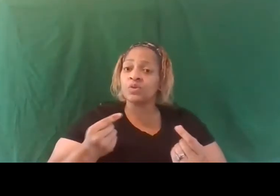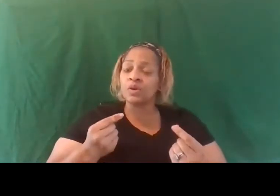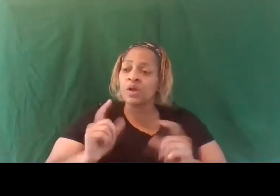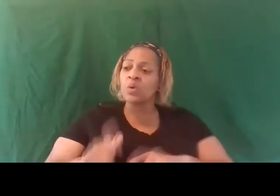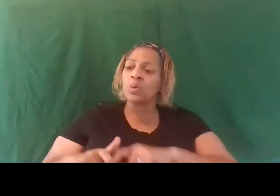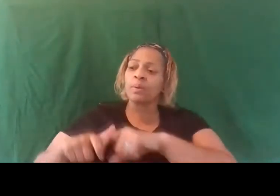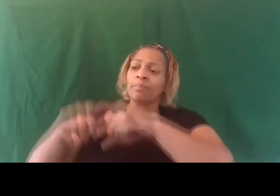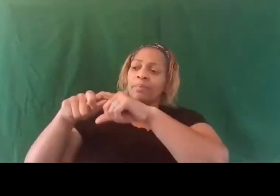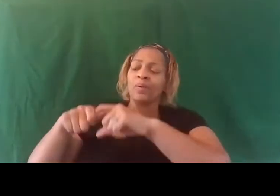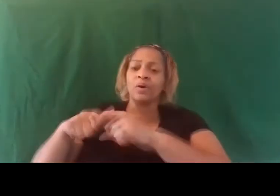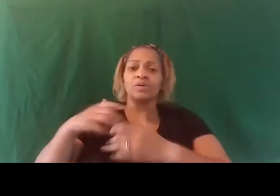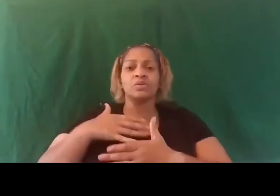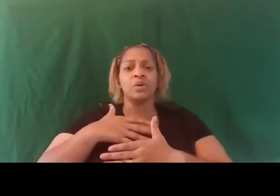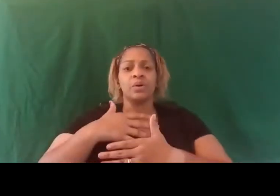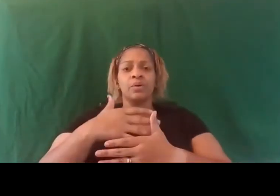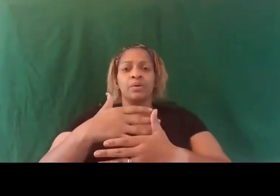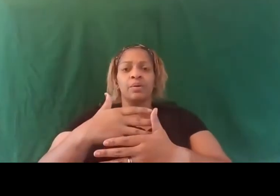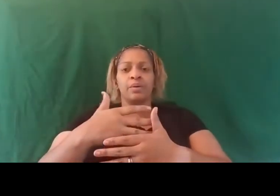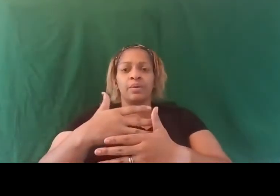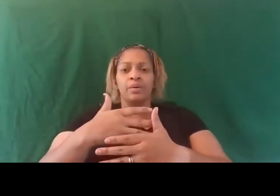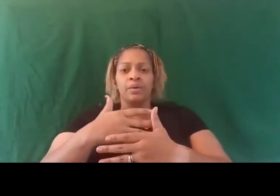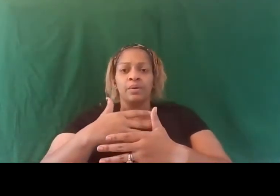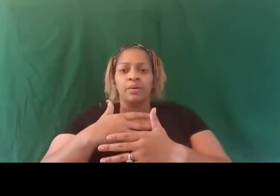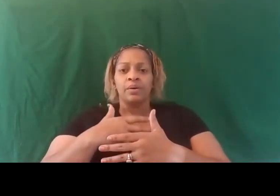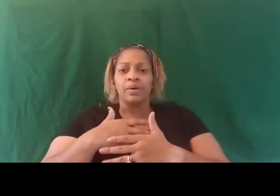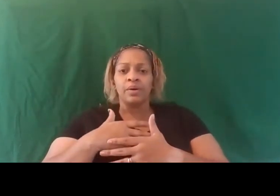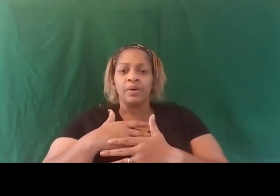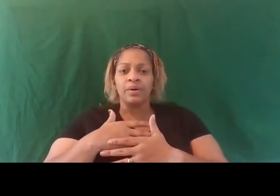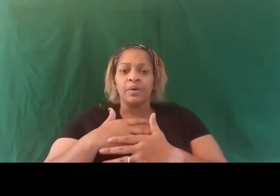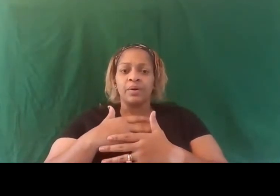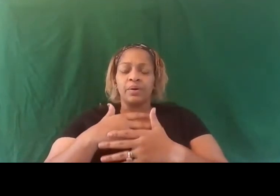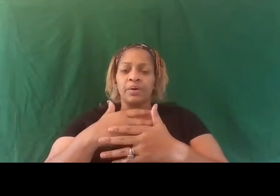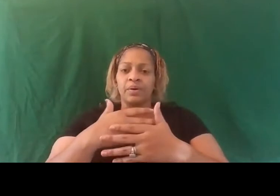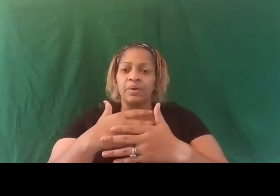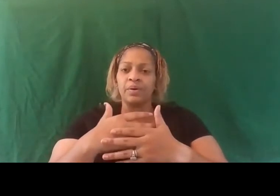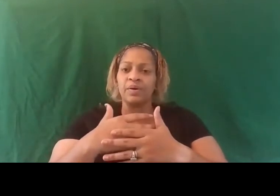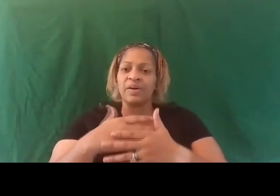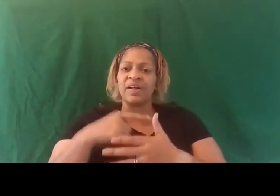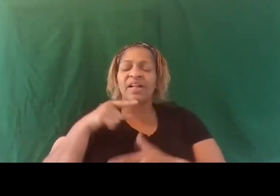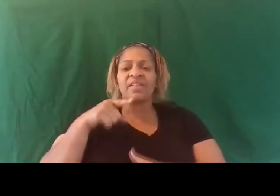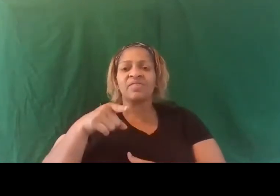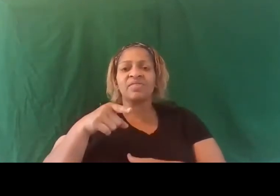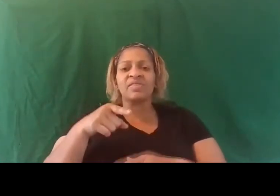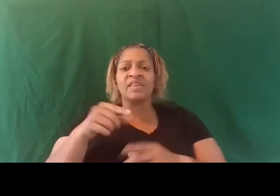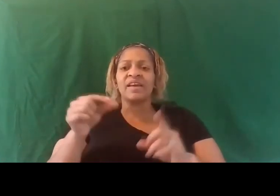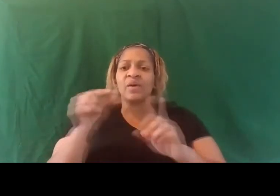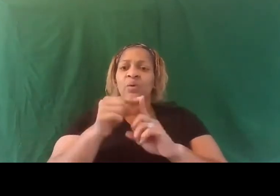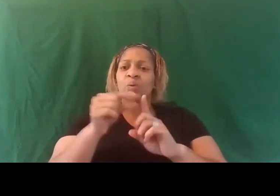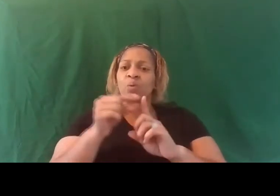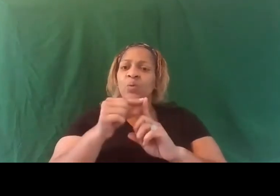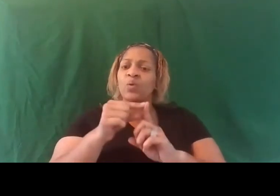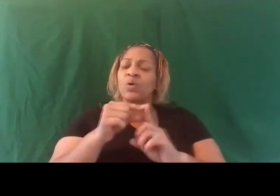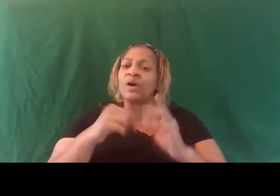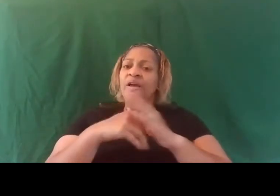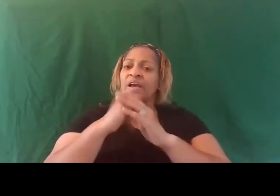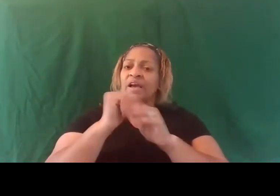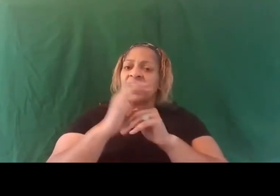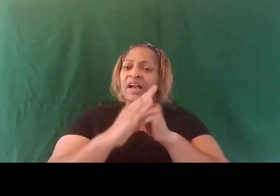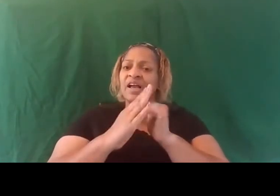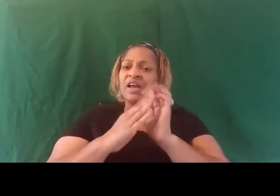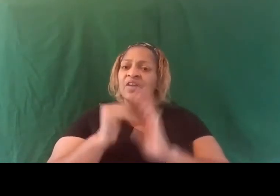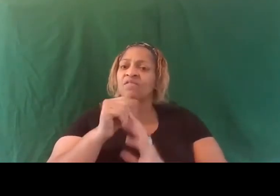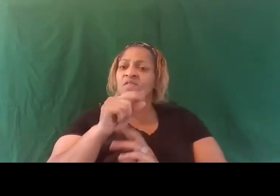because this whole idea of comfort zones is an area where